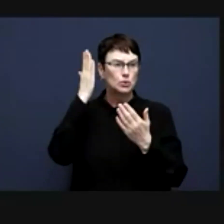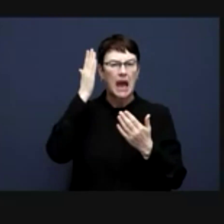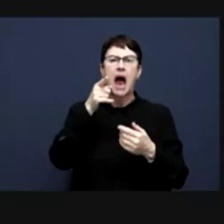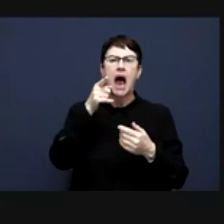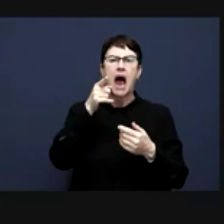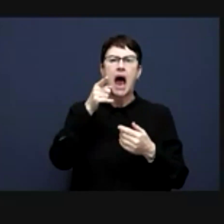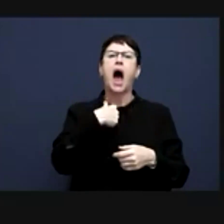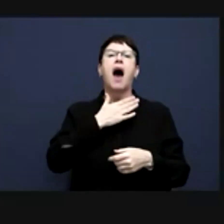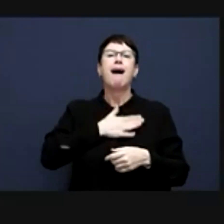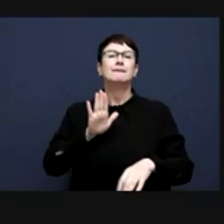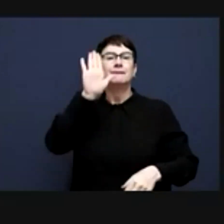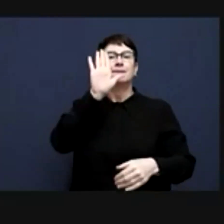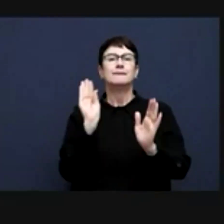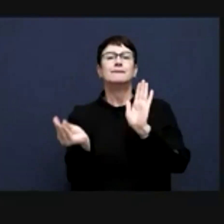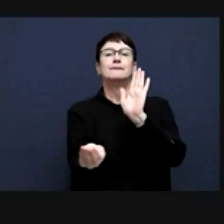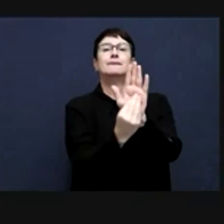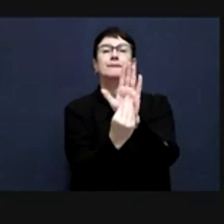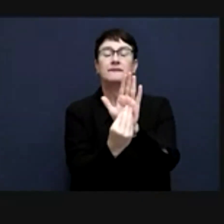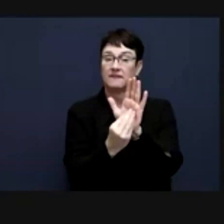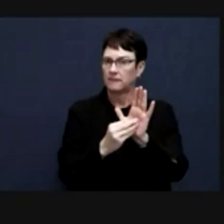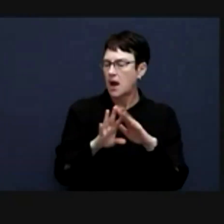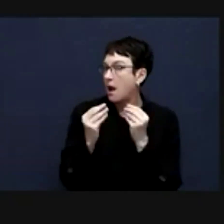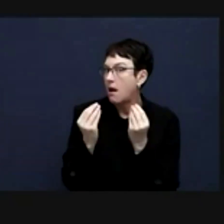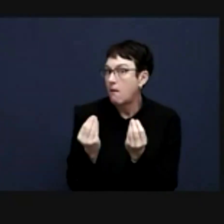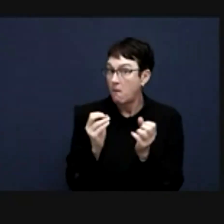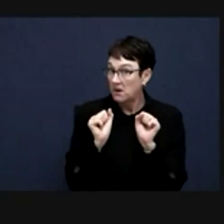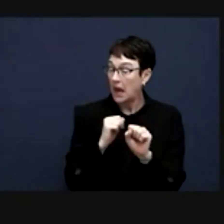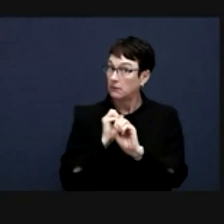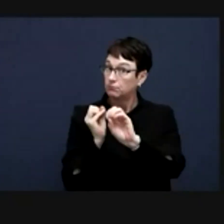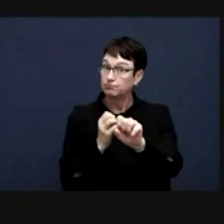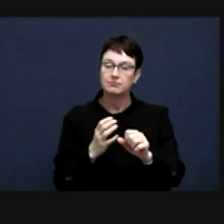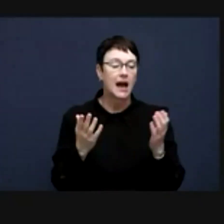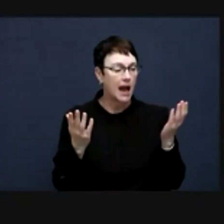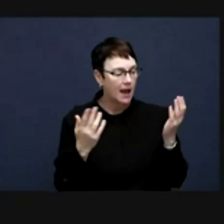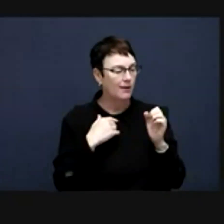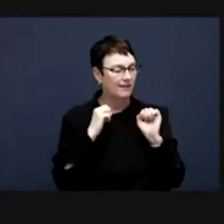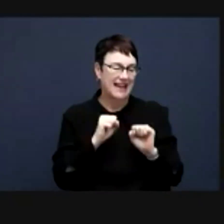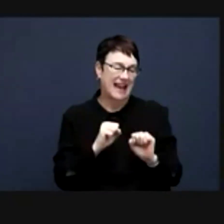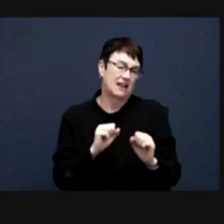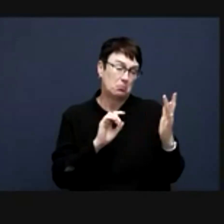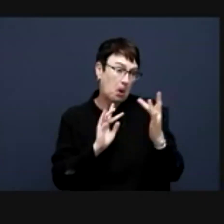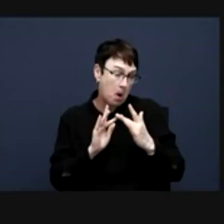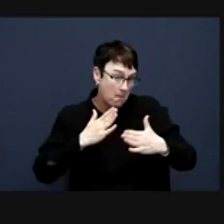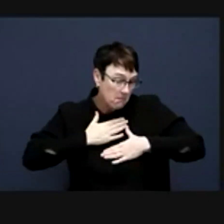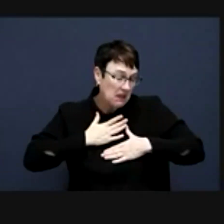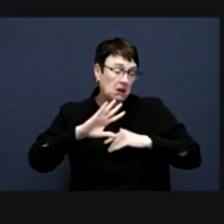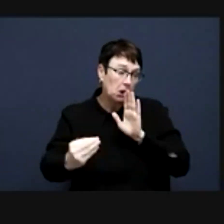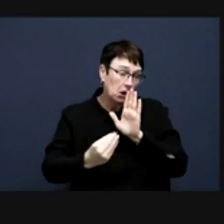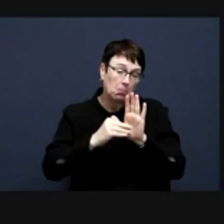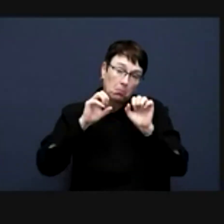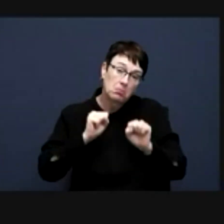yes on both. We'd be happy to invite people to the next workshops, of course, and you can always contact me or Detlev or Peter or